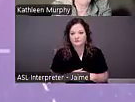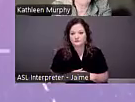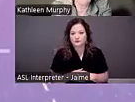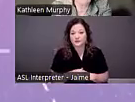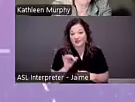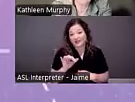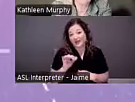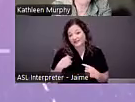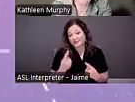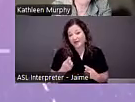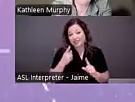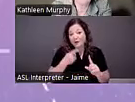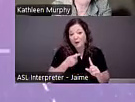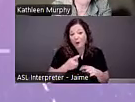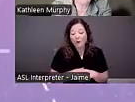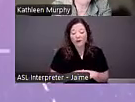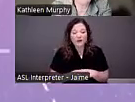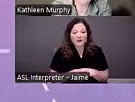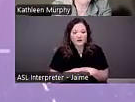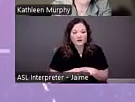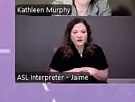beginning.